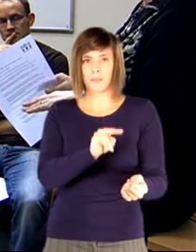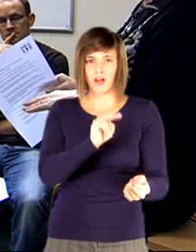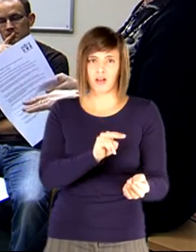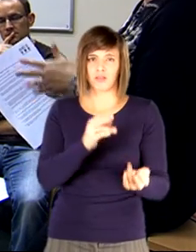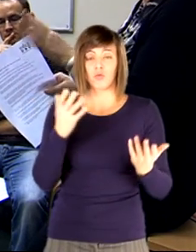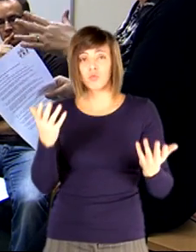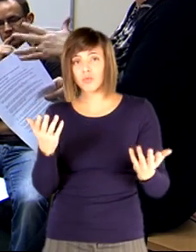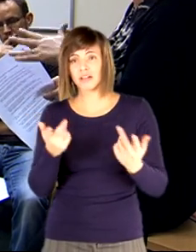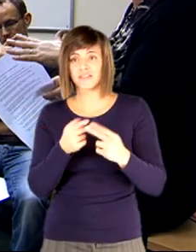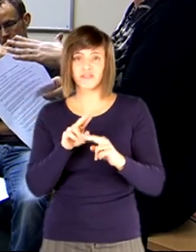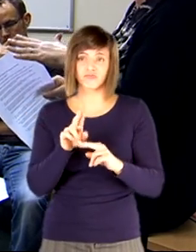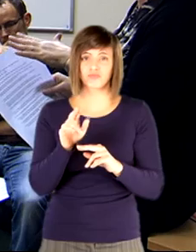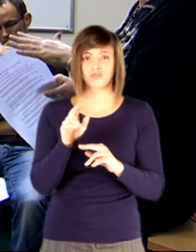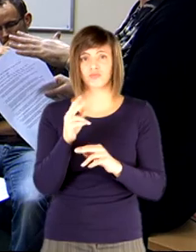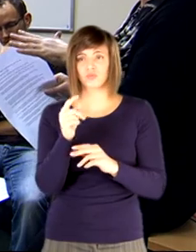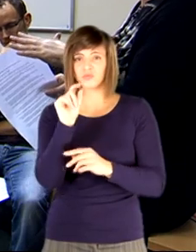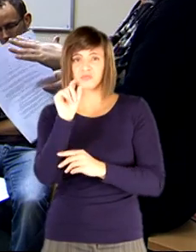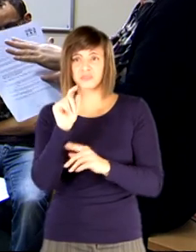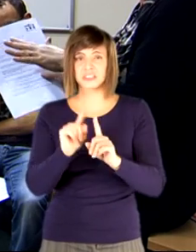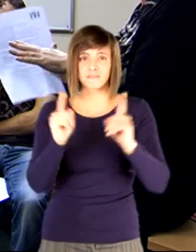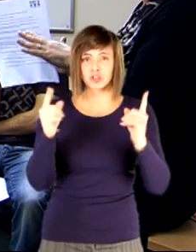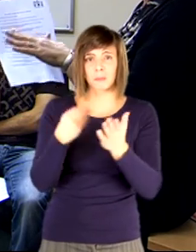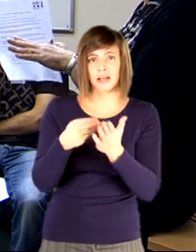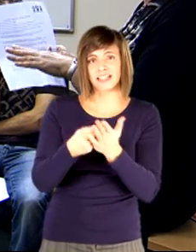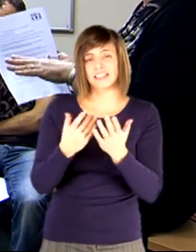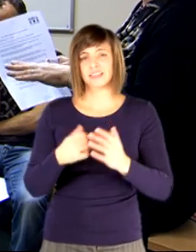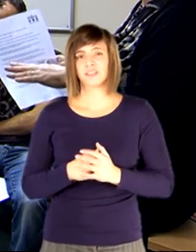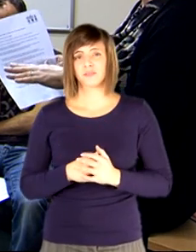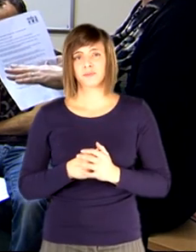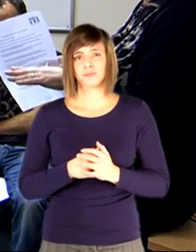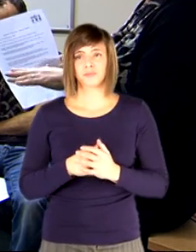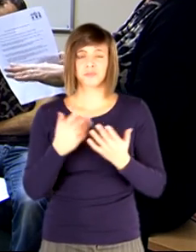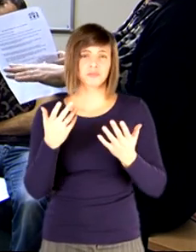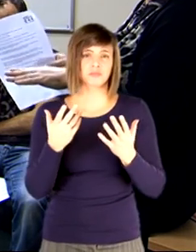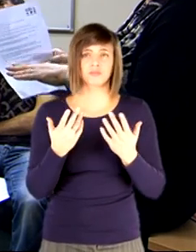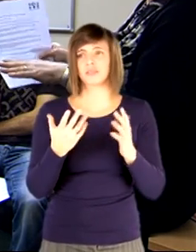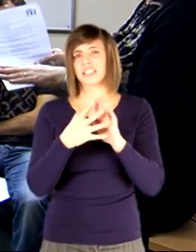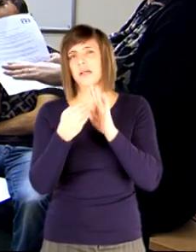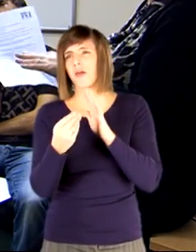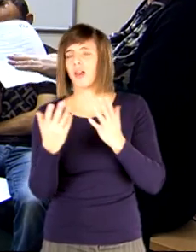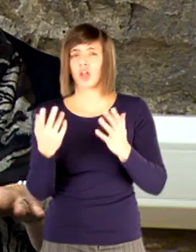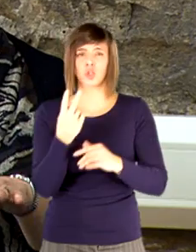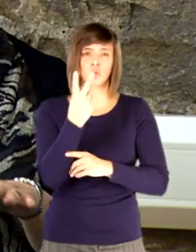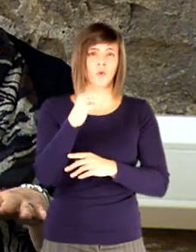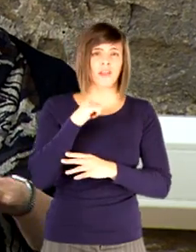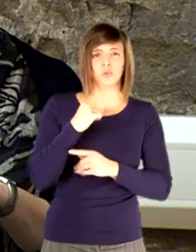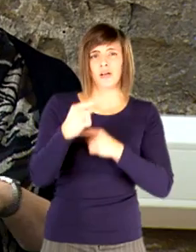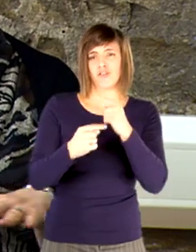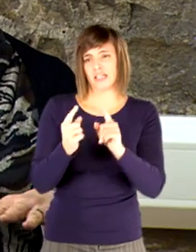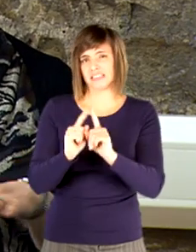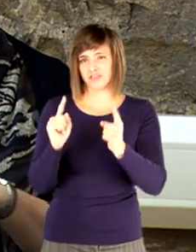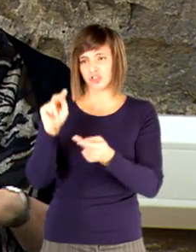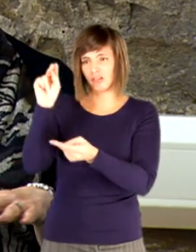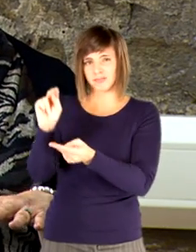one. Unless there's only a tiny amount. Tiny is all relative, isn't it? If it was, say, a couple of thousand a